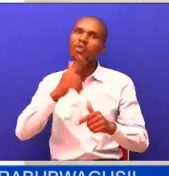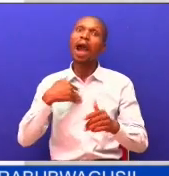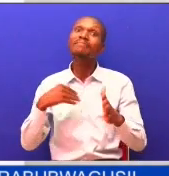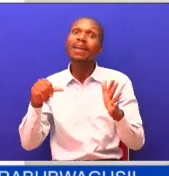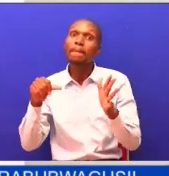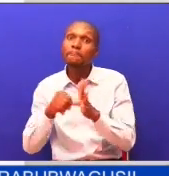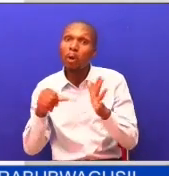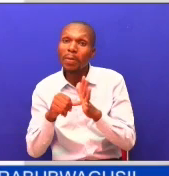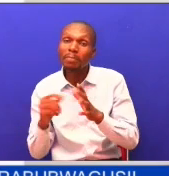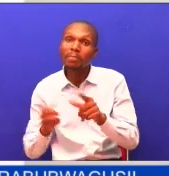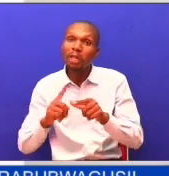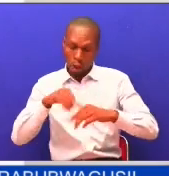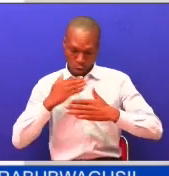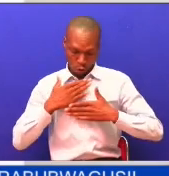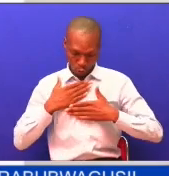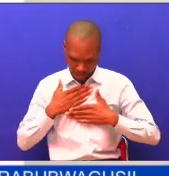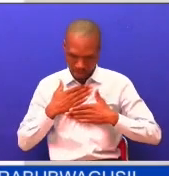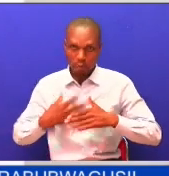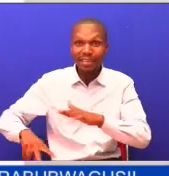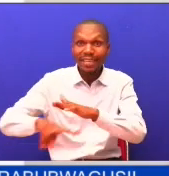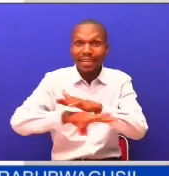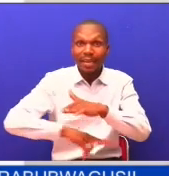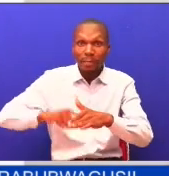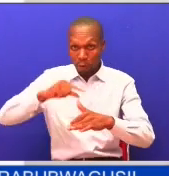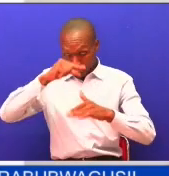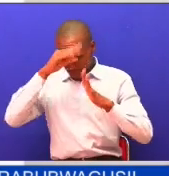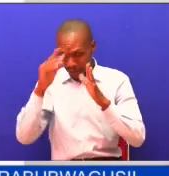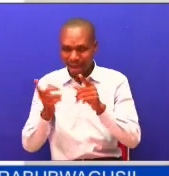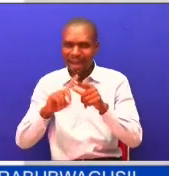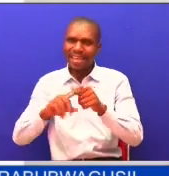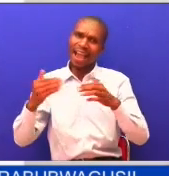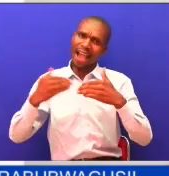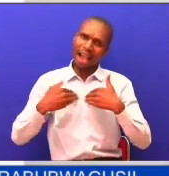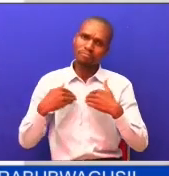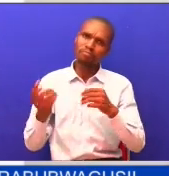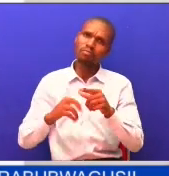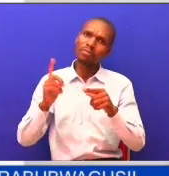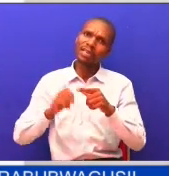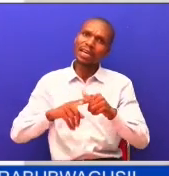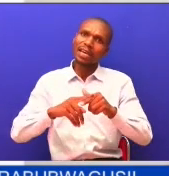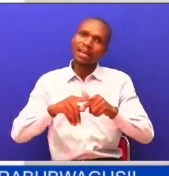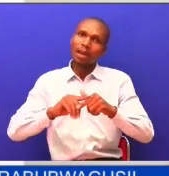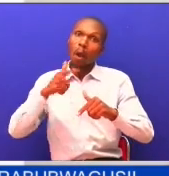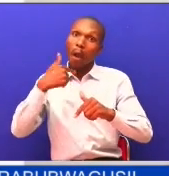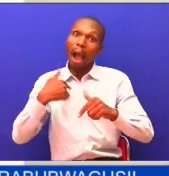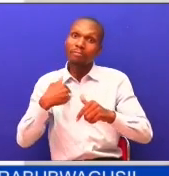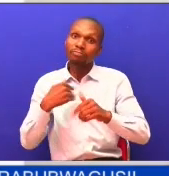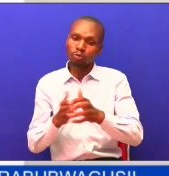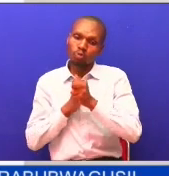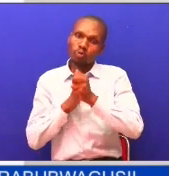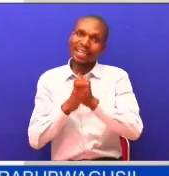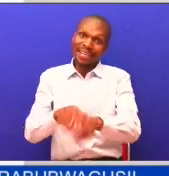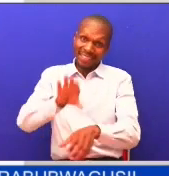the excellency Dr. Monda is an elder in a church.